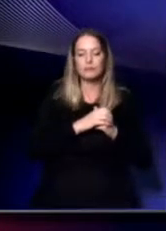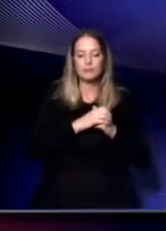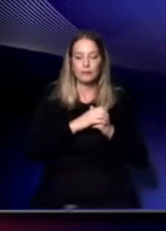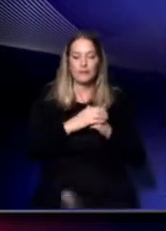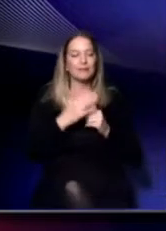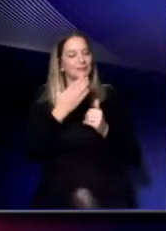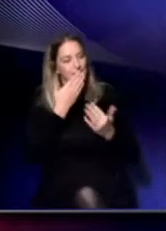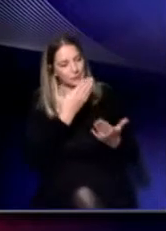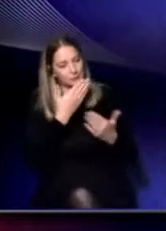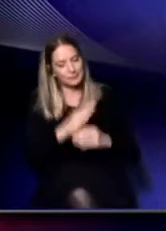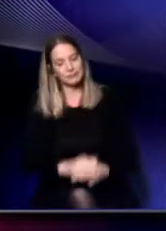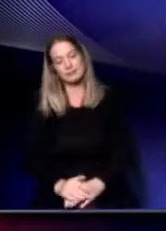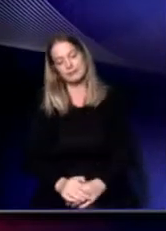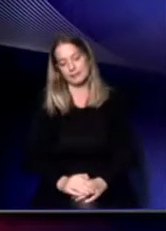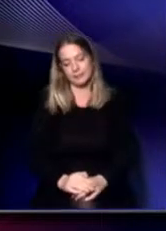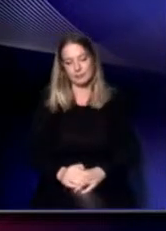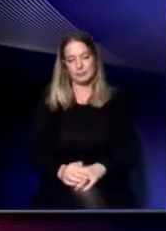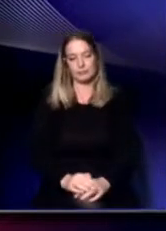Thank you.